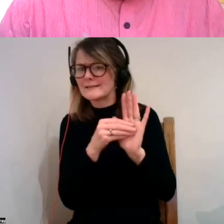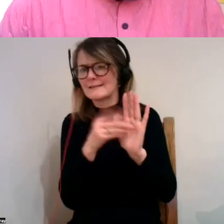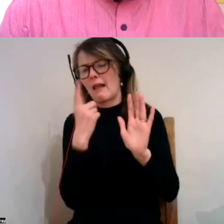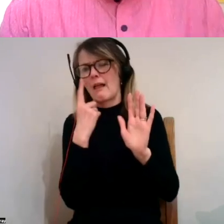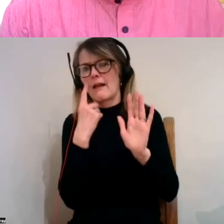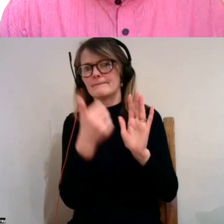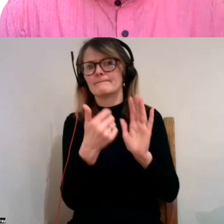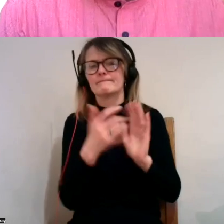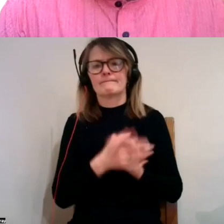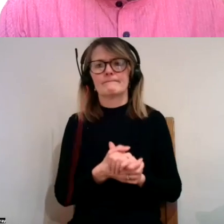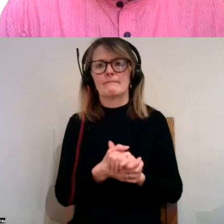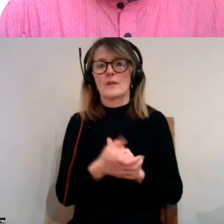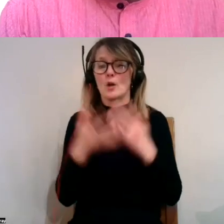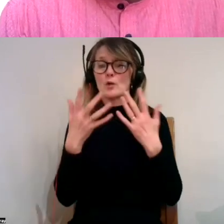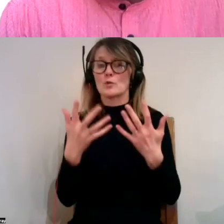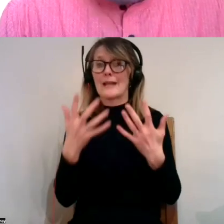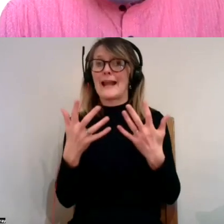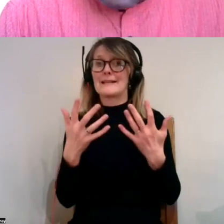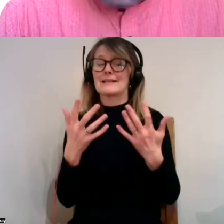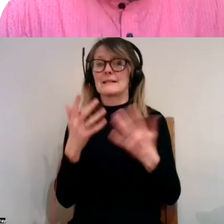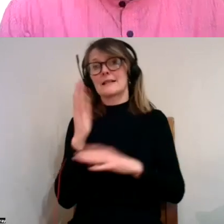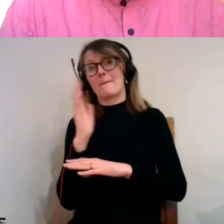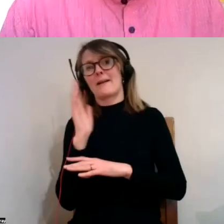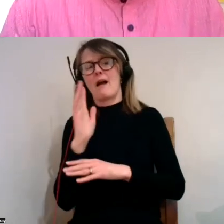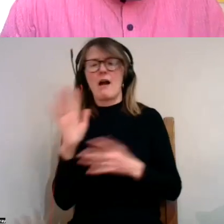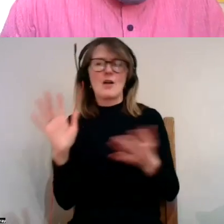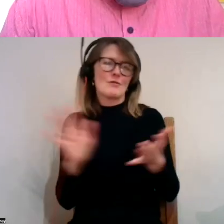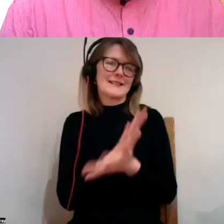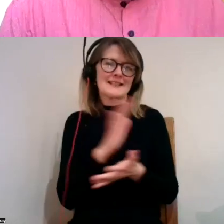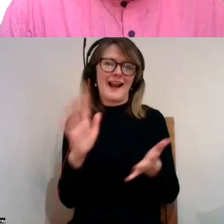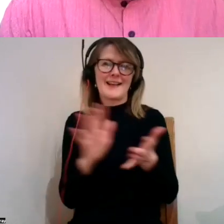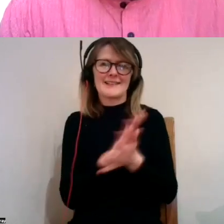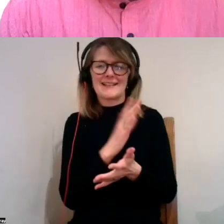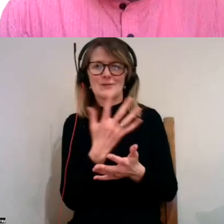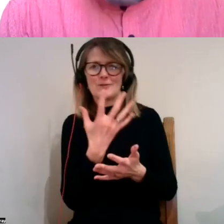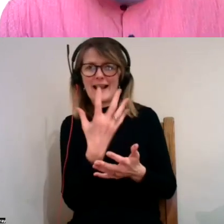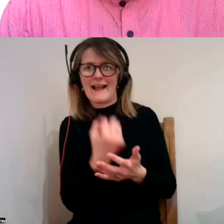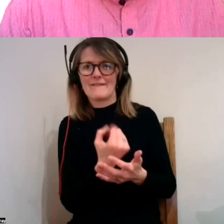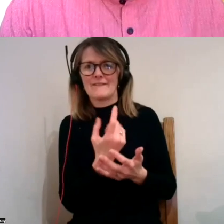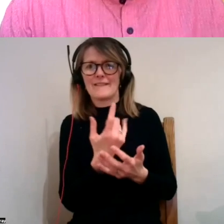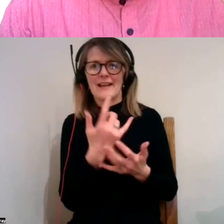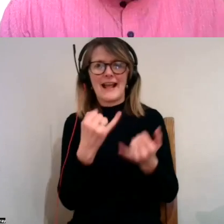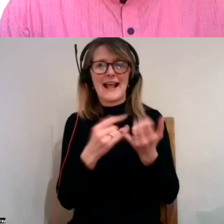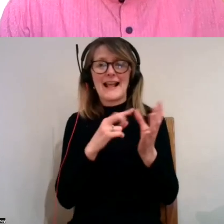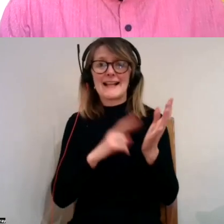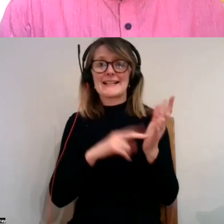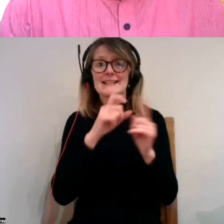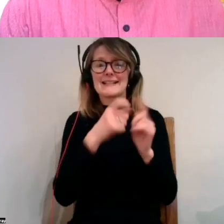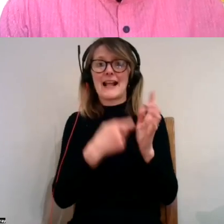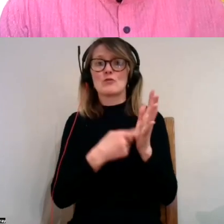today's seminar, we are really delighted to have Sandra